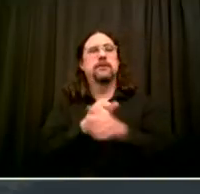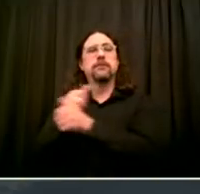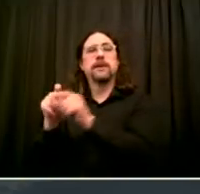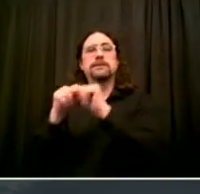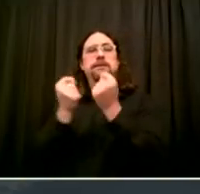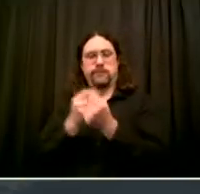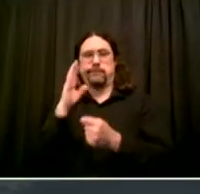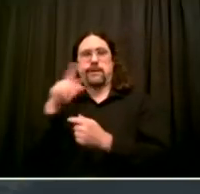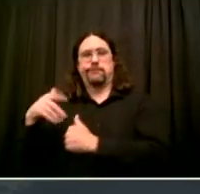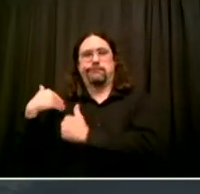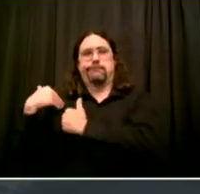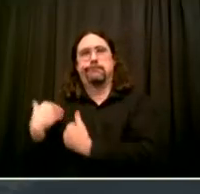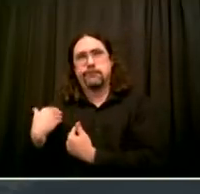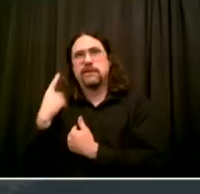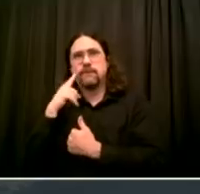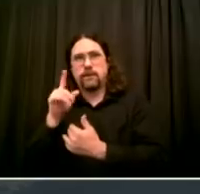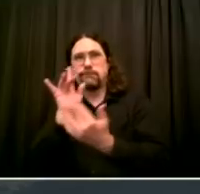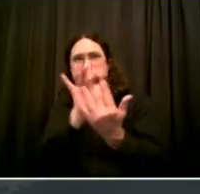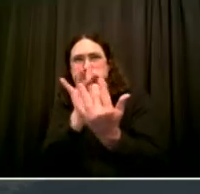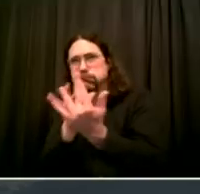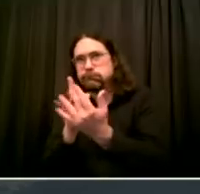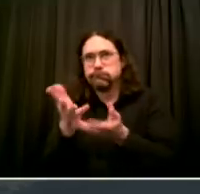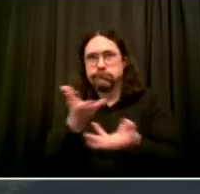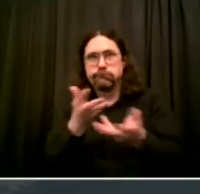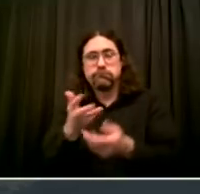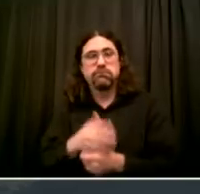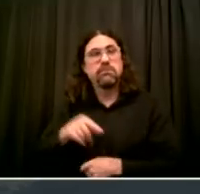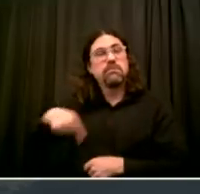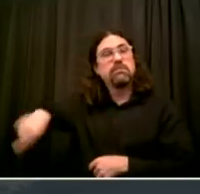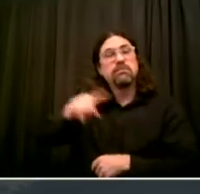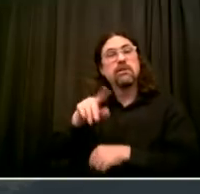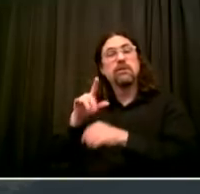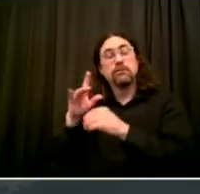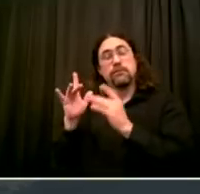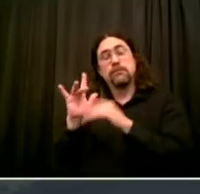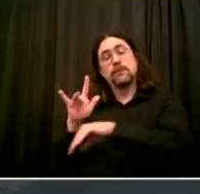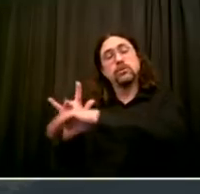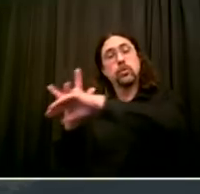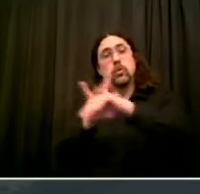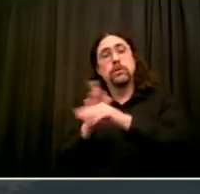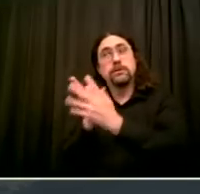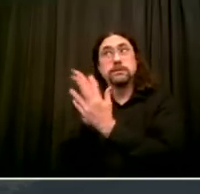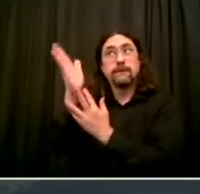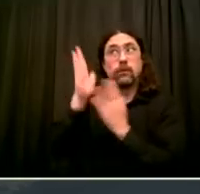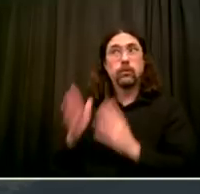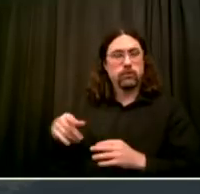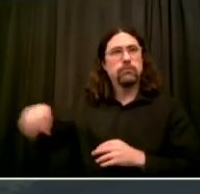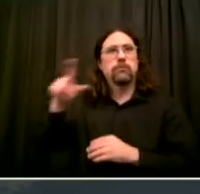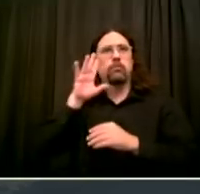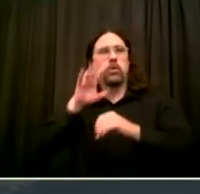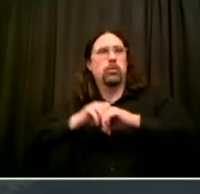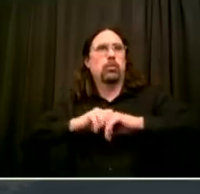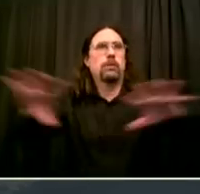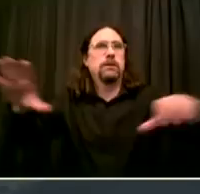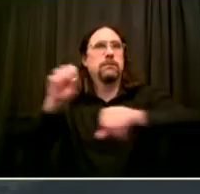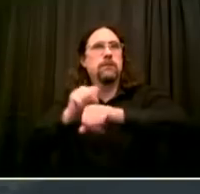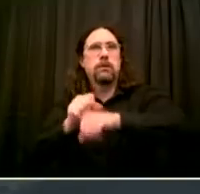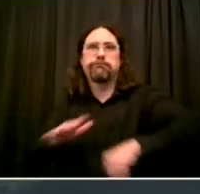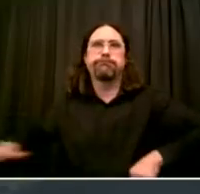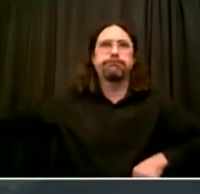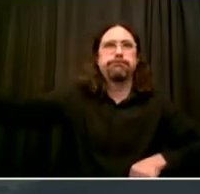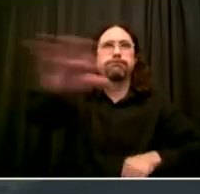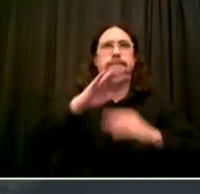city. We have brought on 15 community-based organizations, as you see there on the screen. These organizations